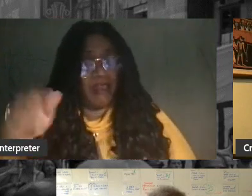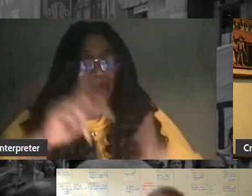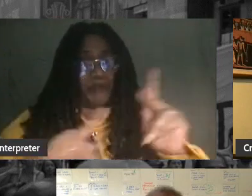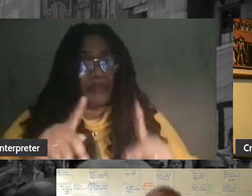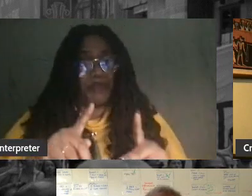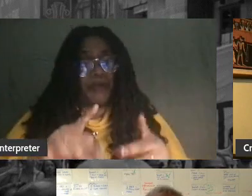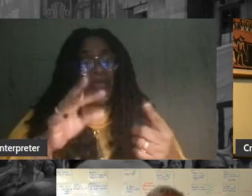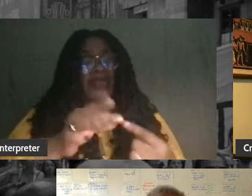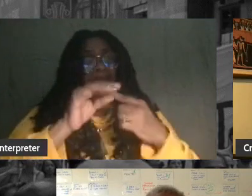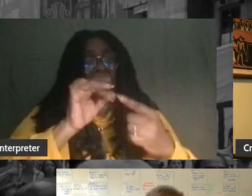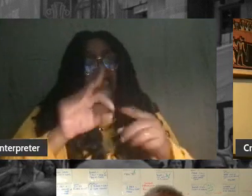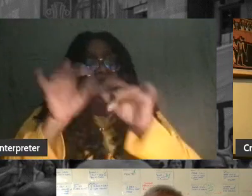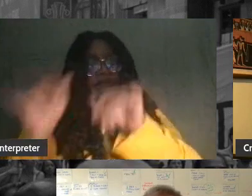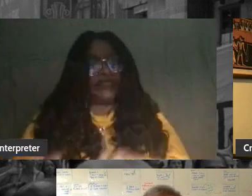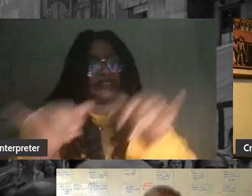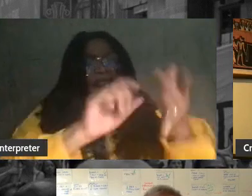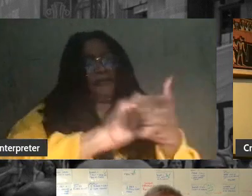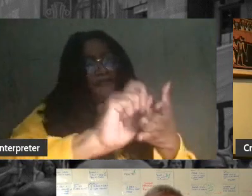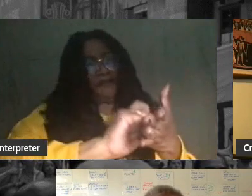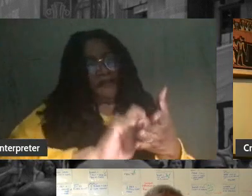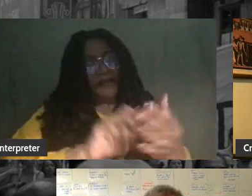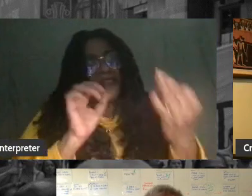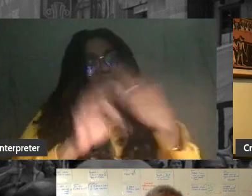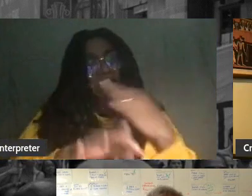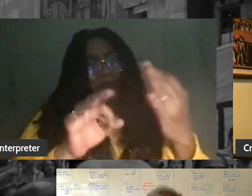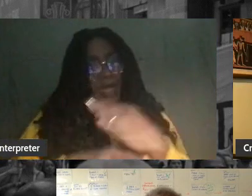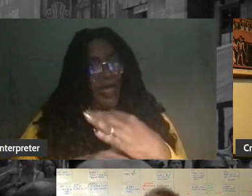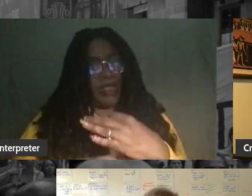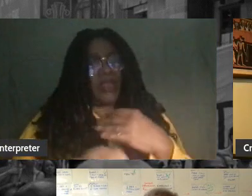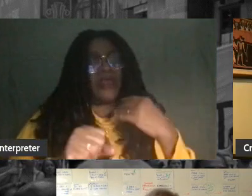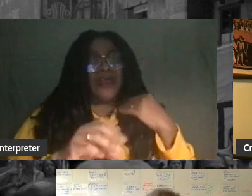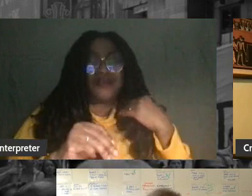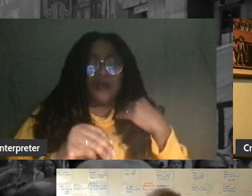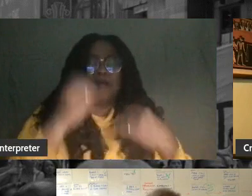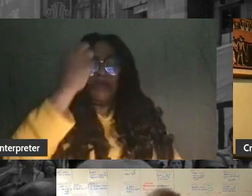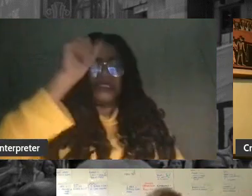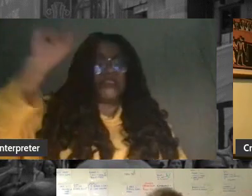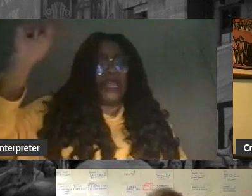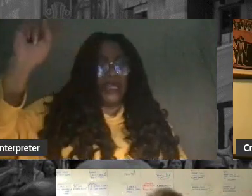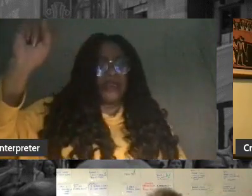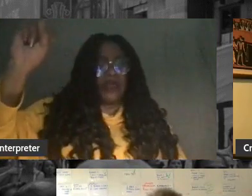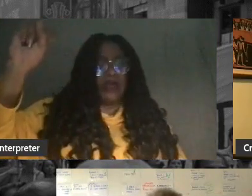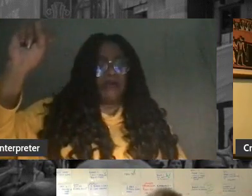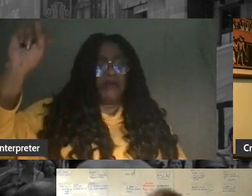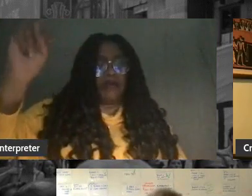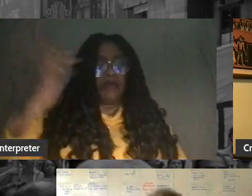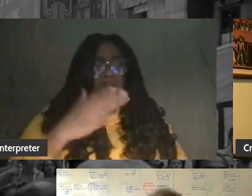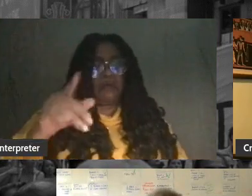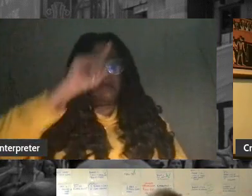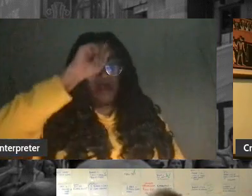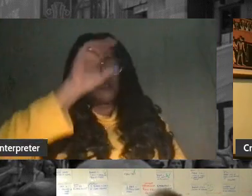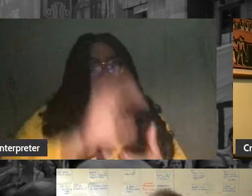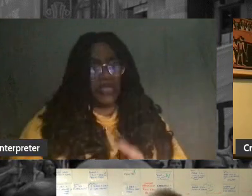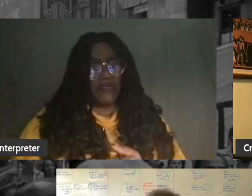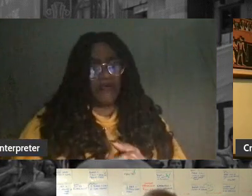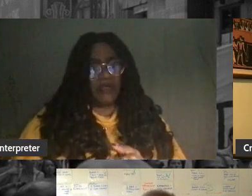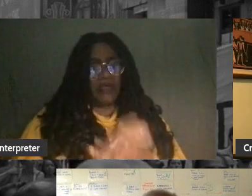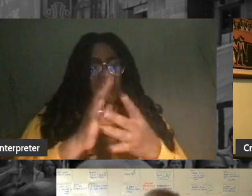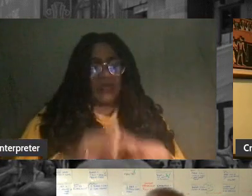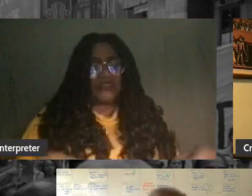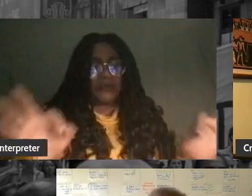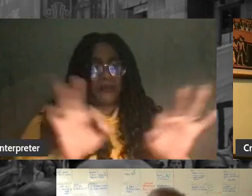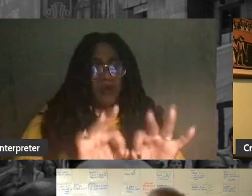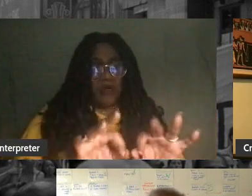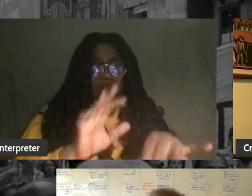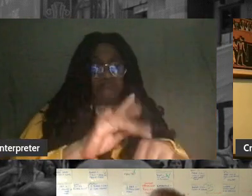And part of it is stand up for what you believe in about the things that are important to you. And I've had